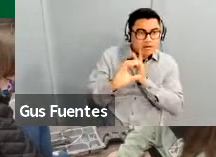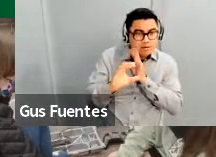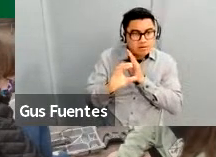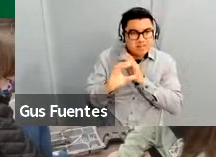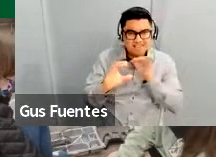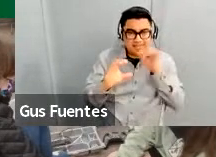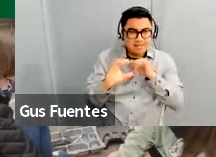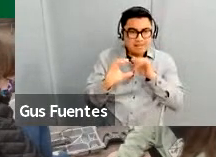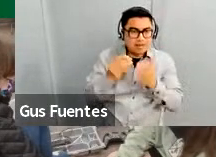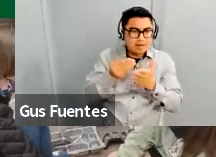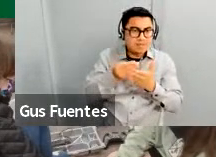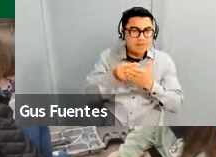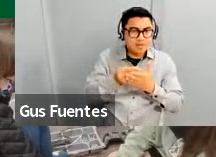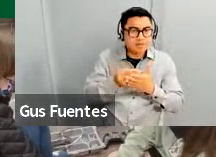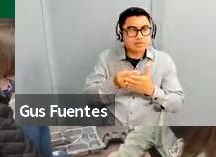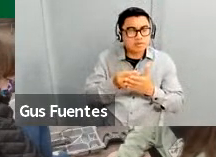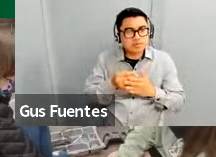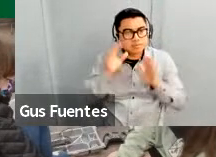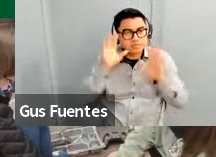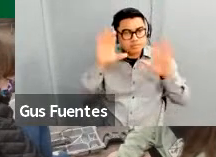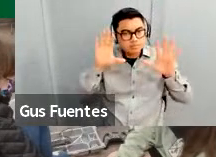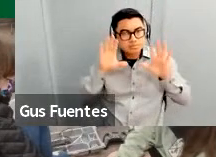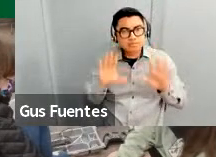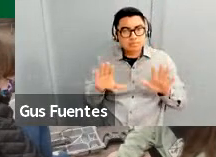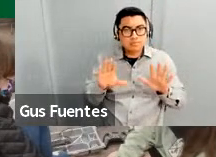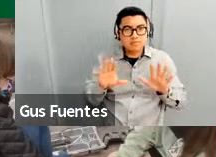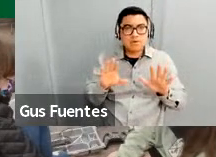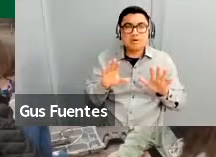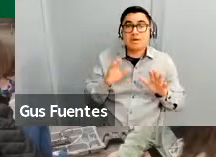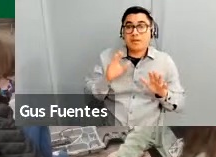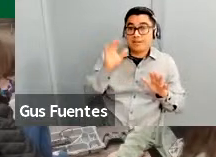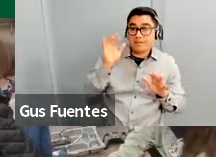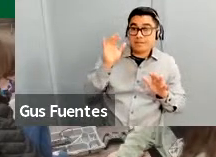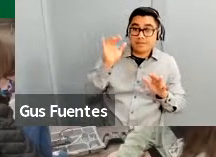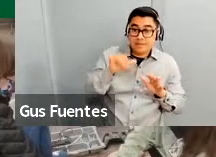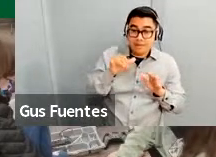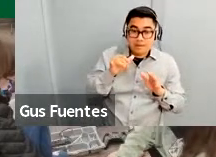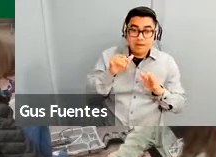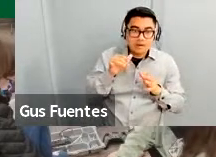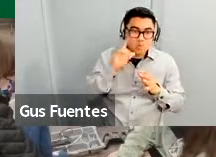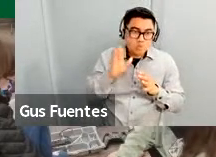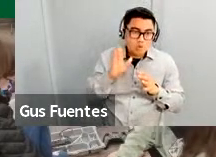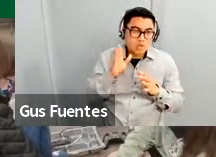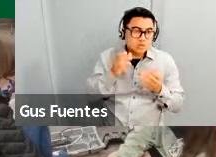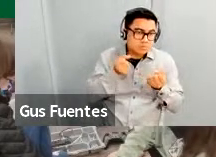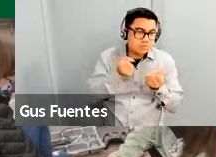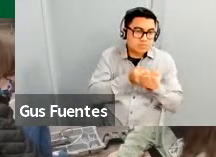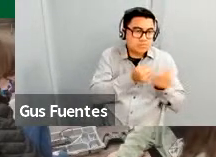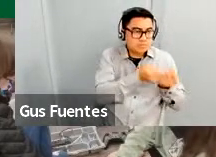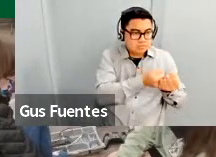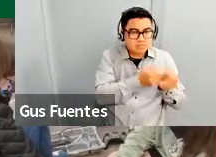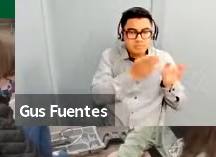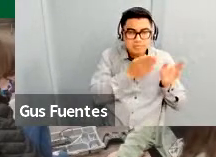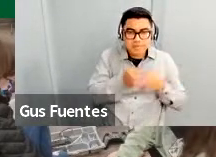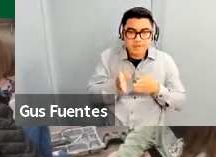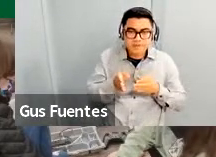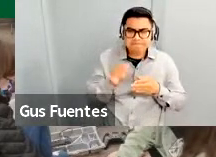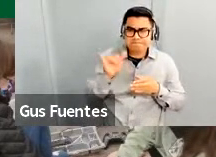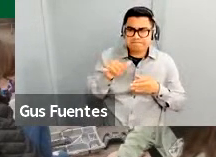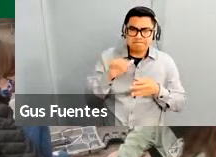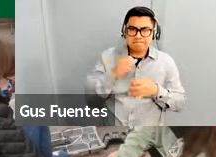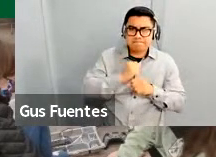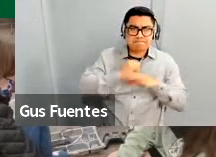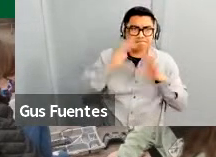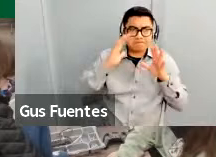with you. The funding that supports the strategic plan is called supplemental and concentration